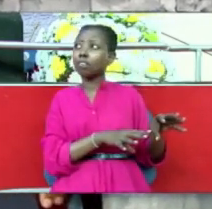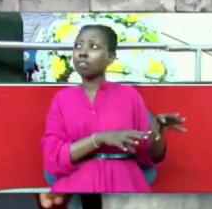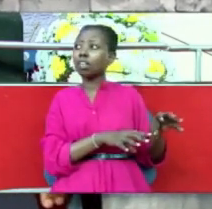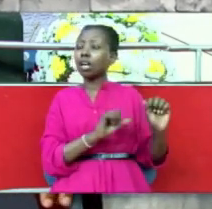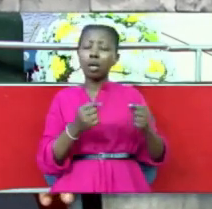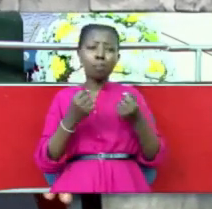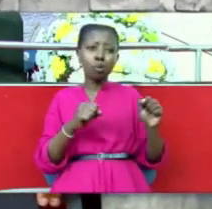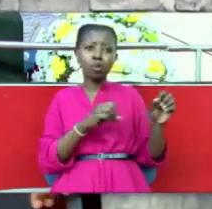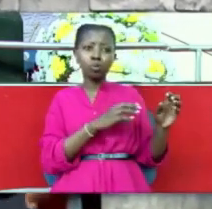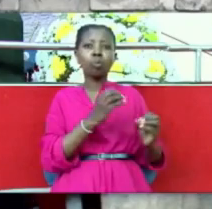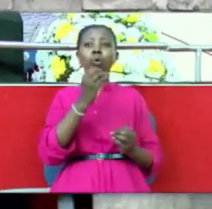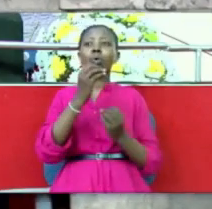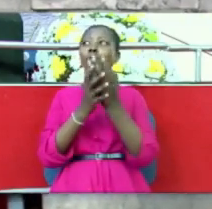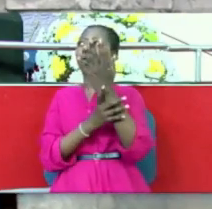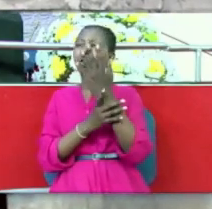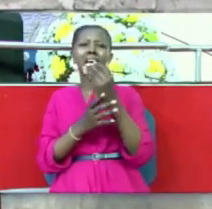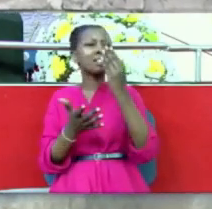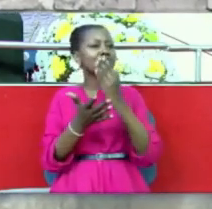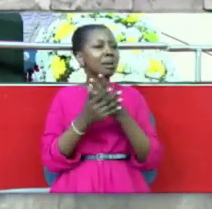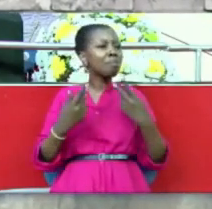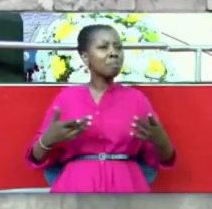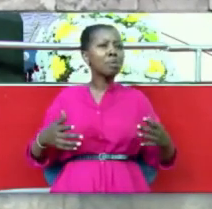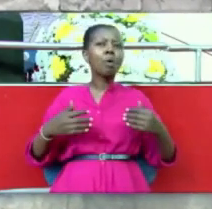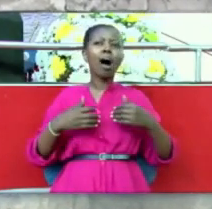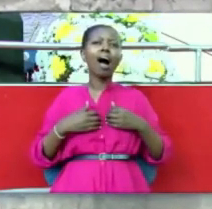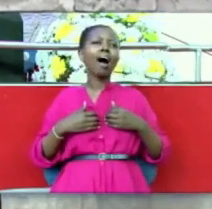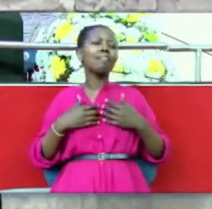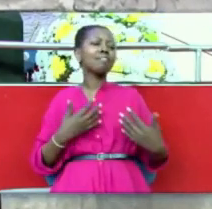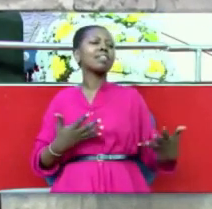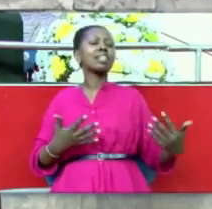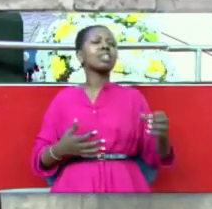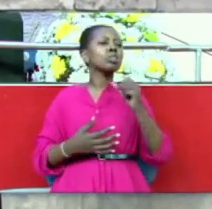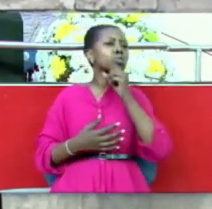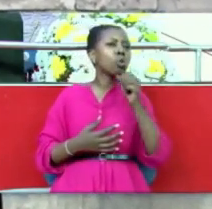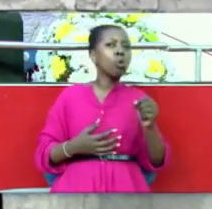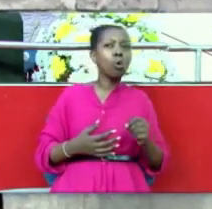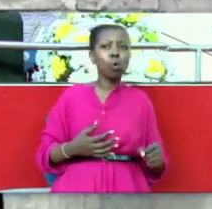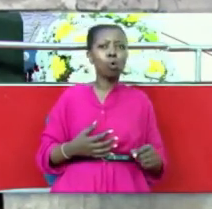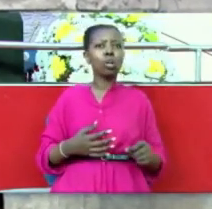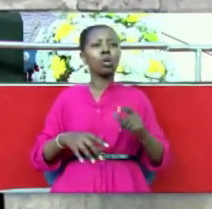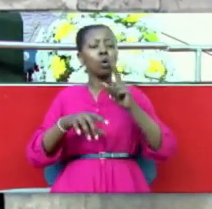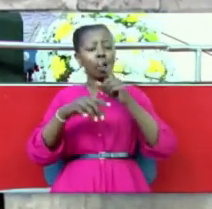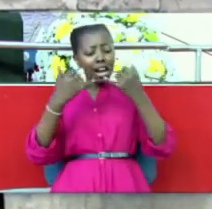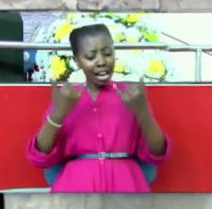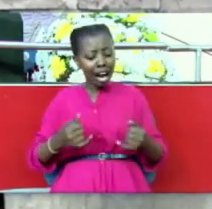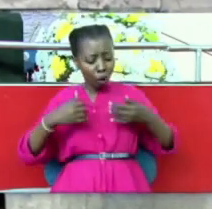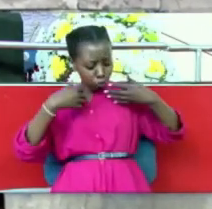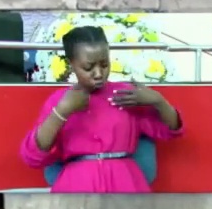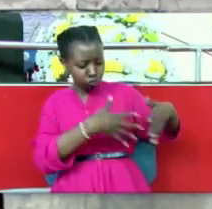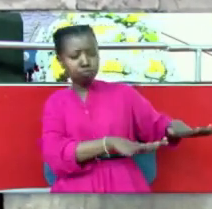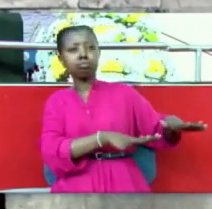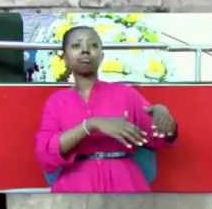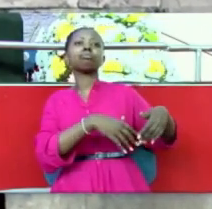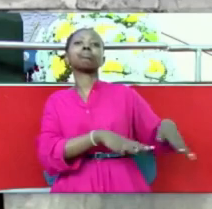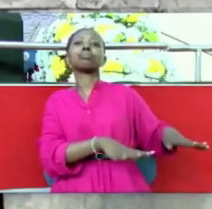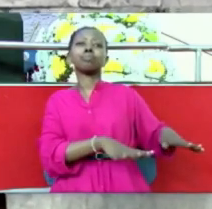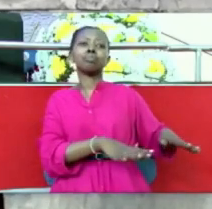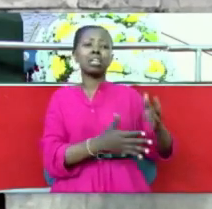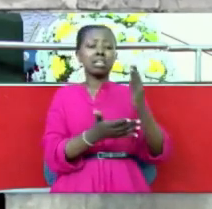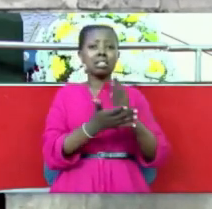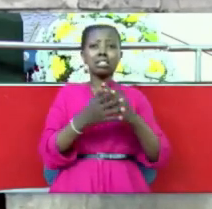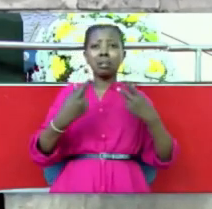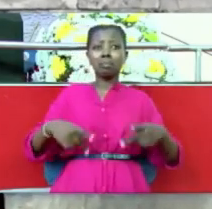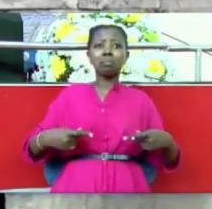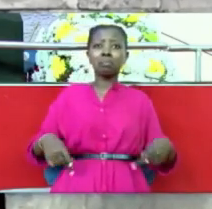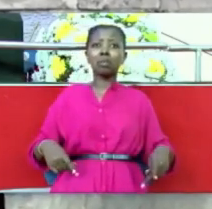And some of us are still holding. Oh, it is time for me to let it go. Some of us,